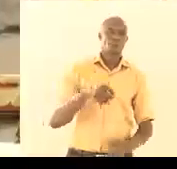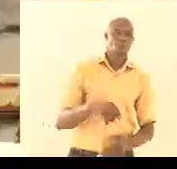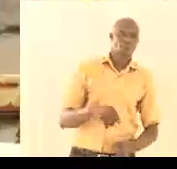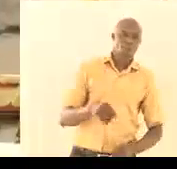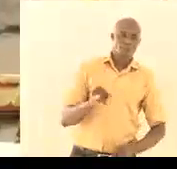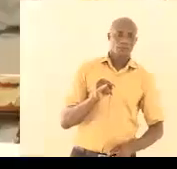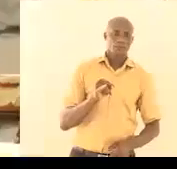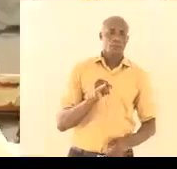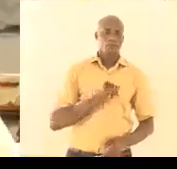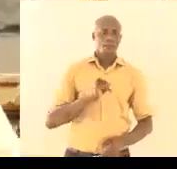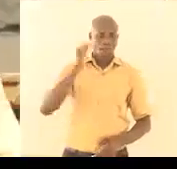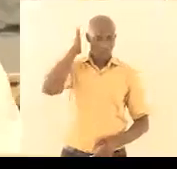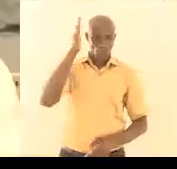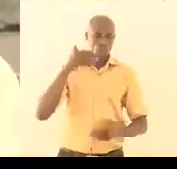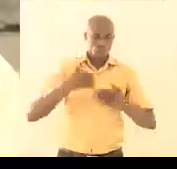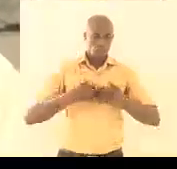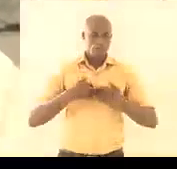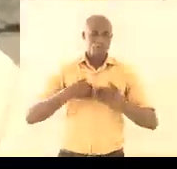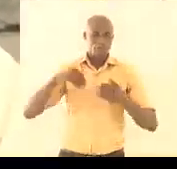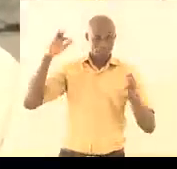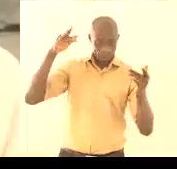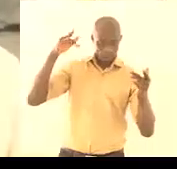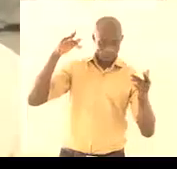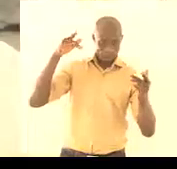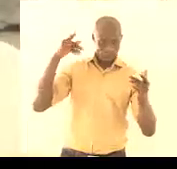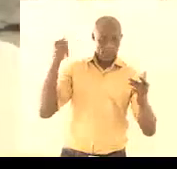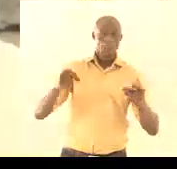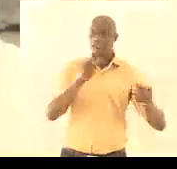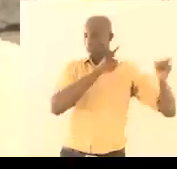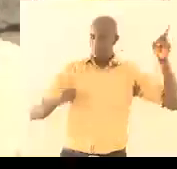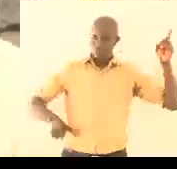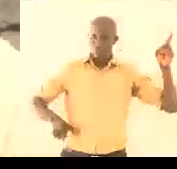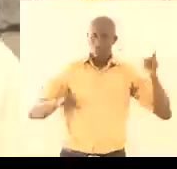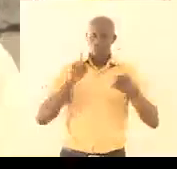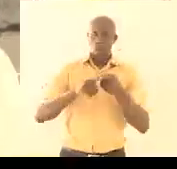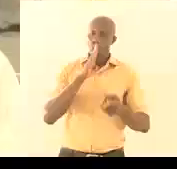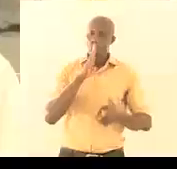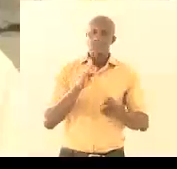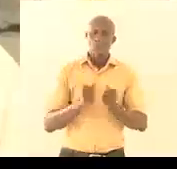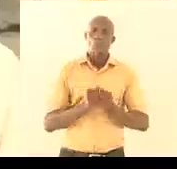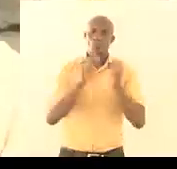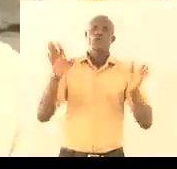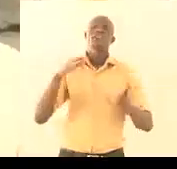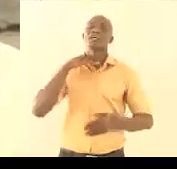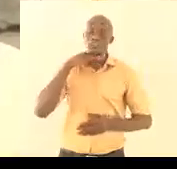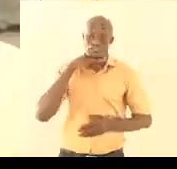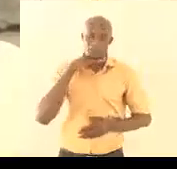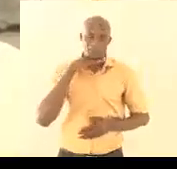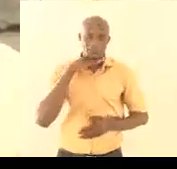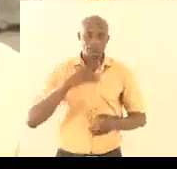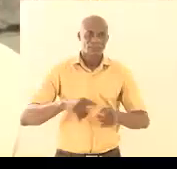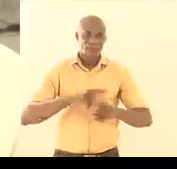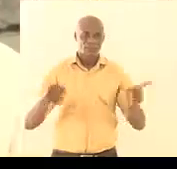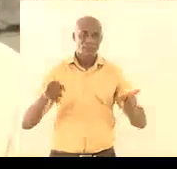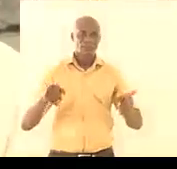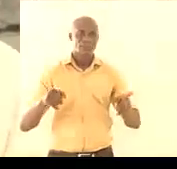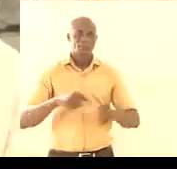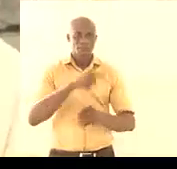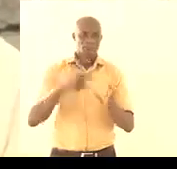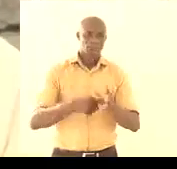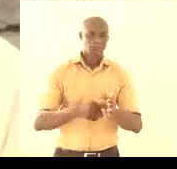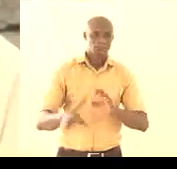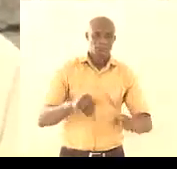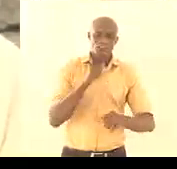One would have expected the risen Lord to be without blemish, you know, the wounds he showed. But this did not